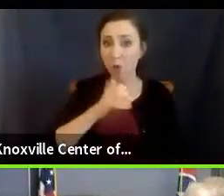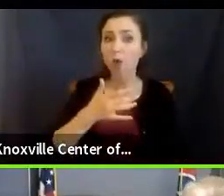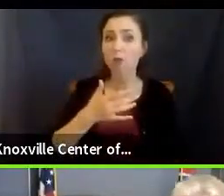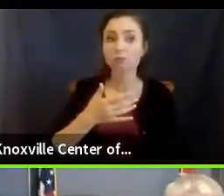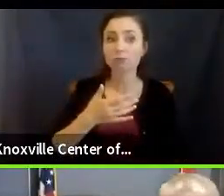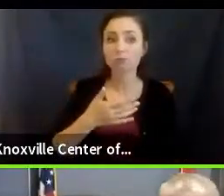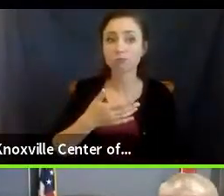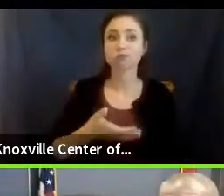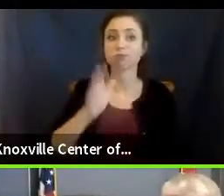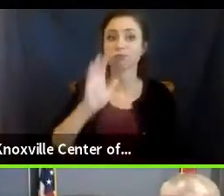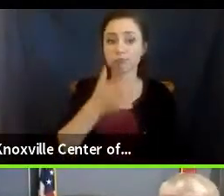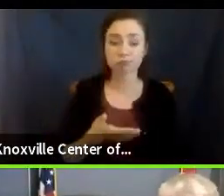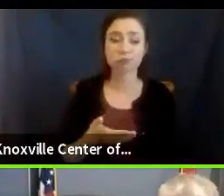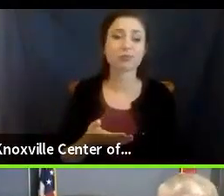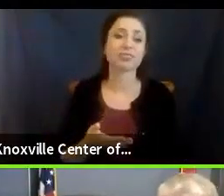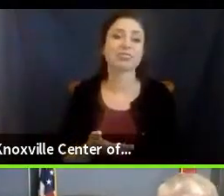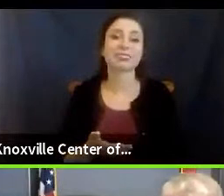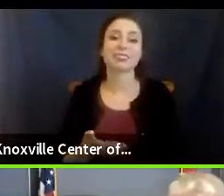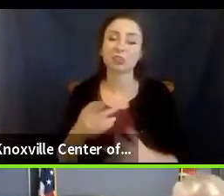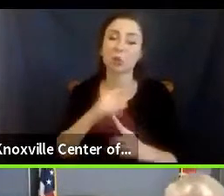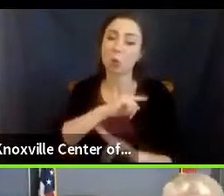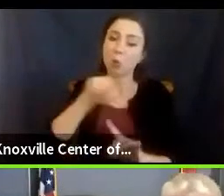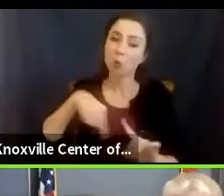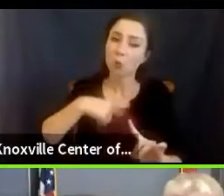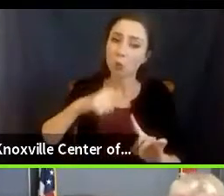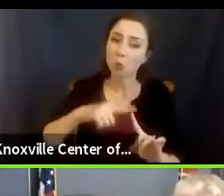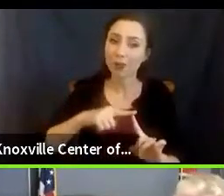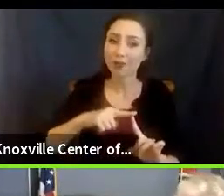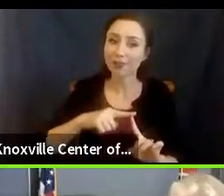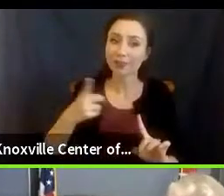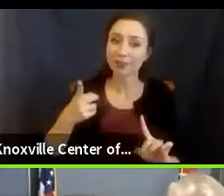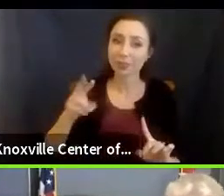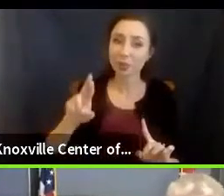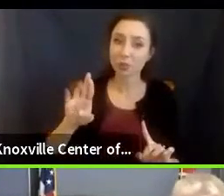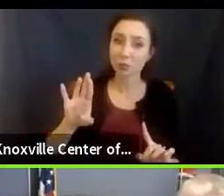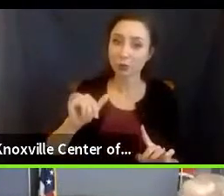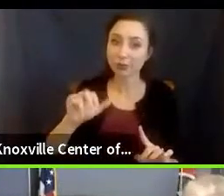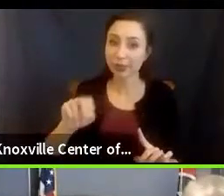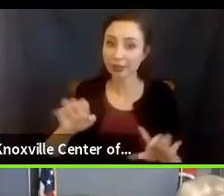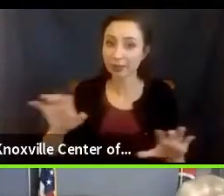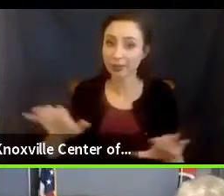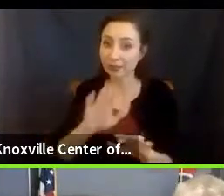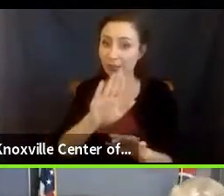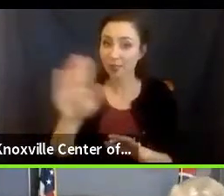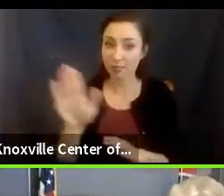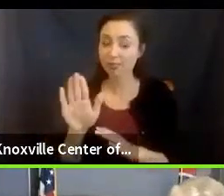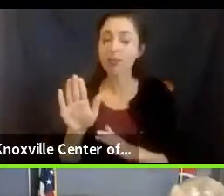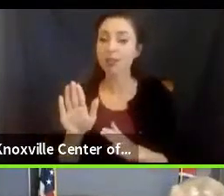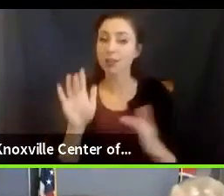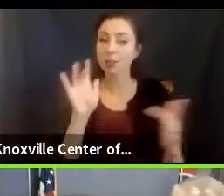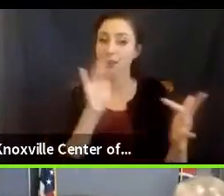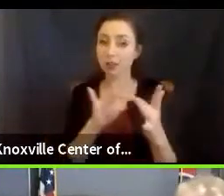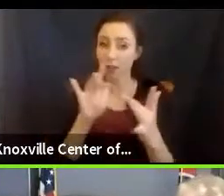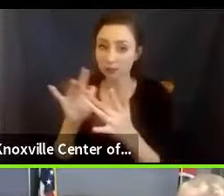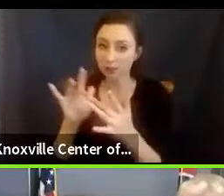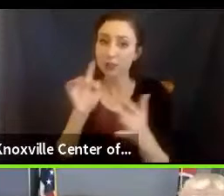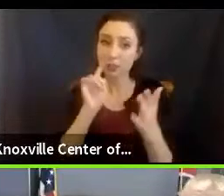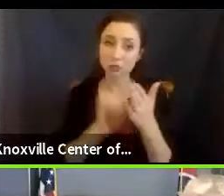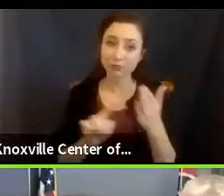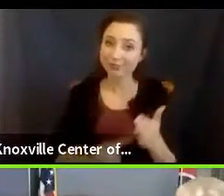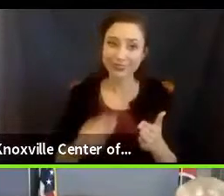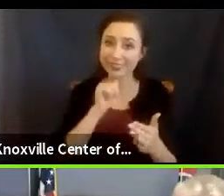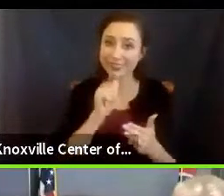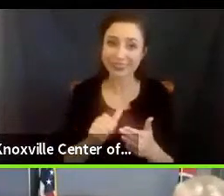we all realize that, because when we do our own, when Dr. Buchanan does their contact tracing, it doesn't come back to bars,